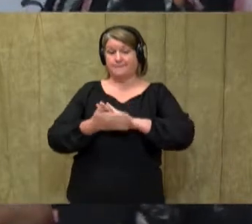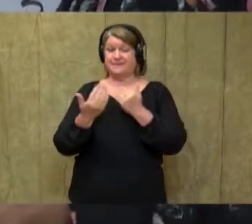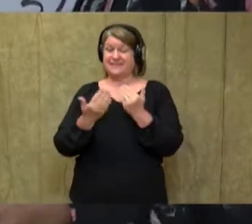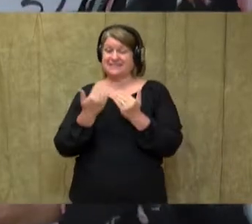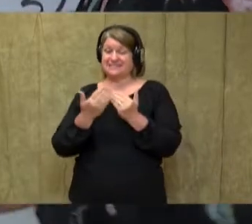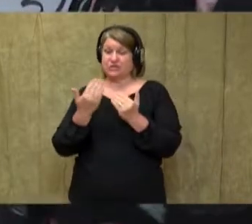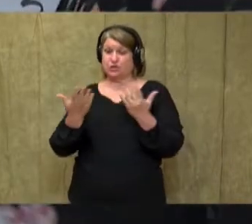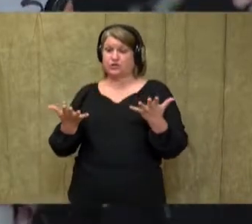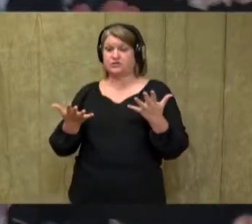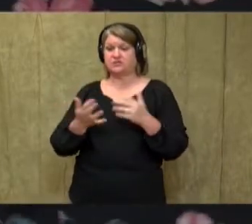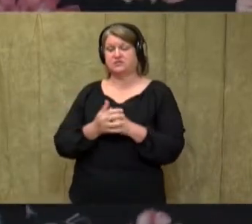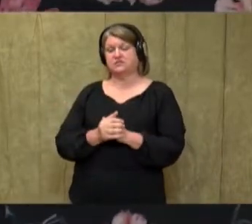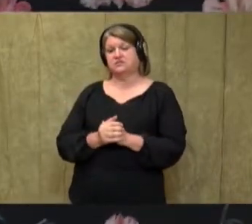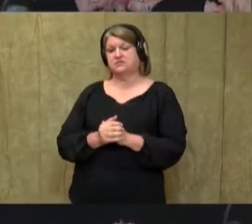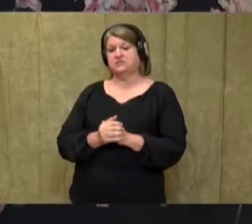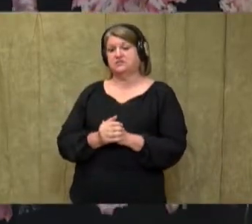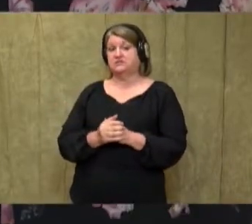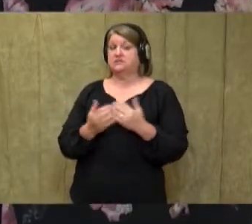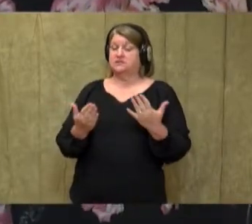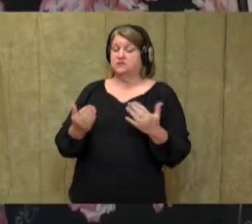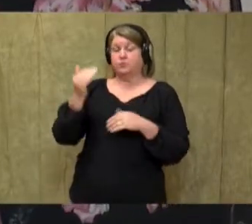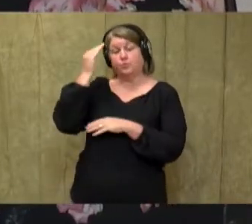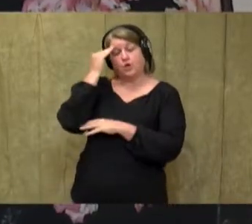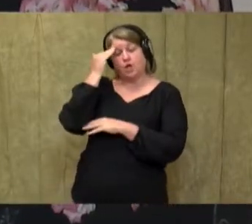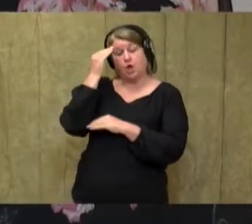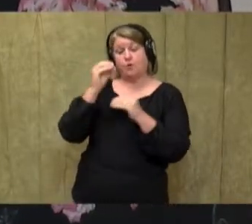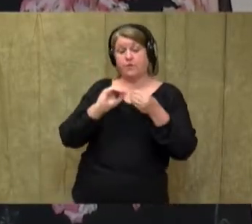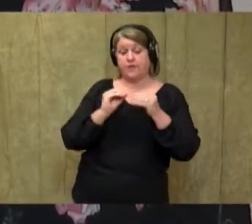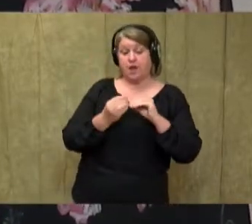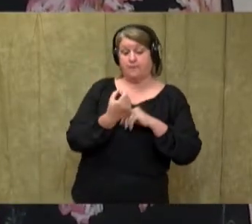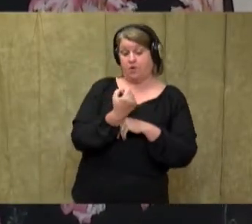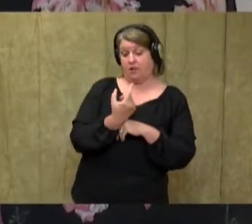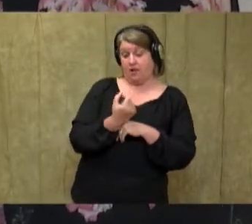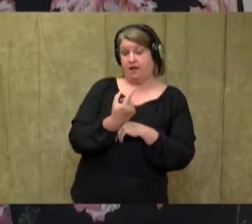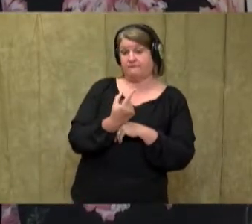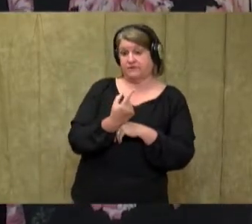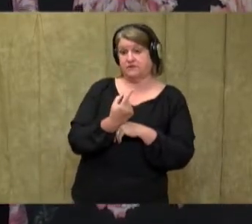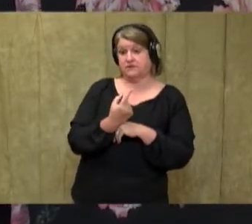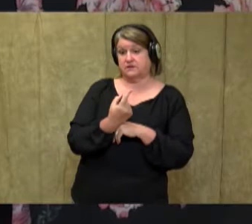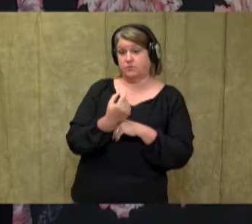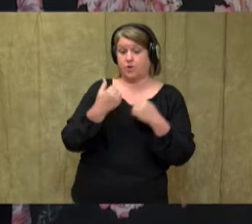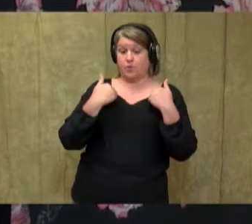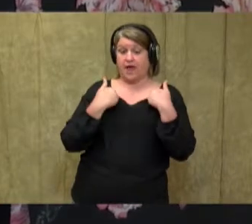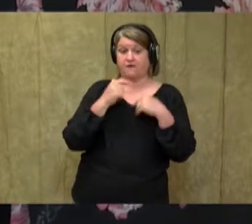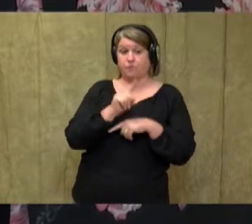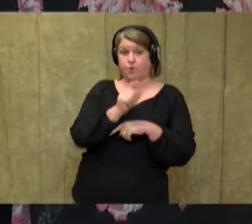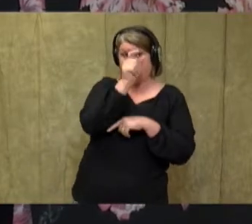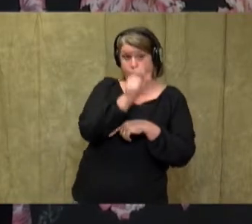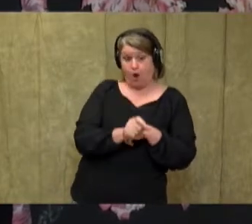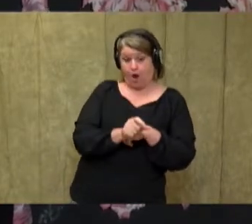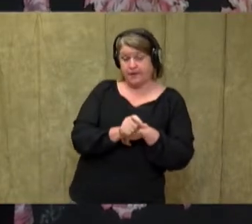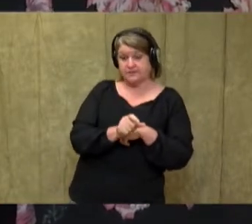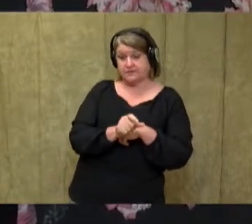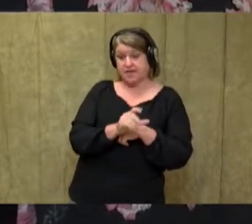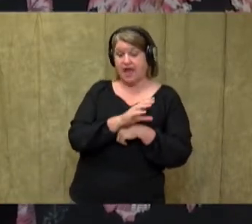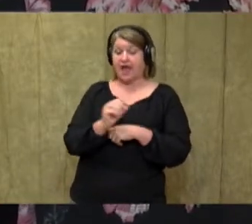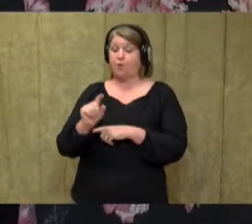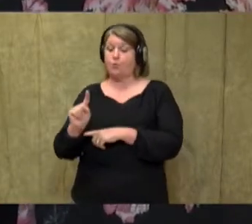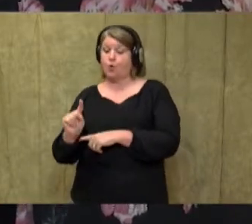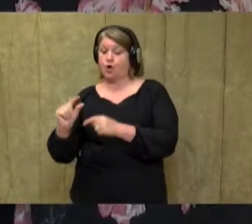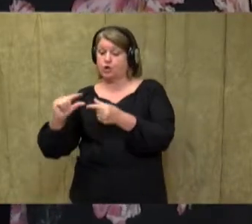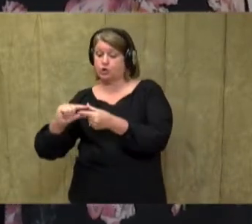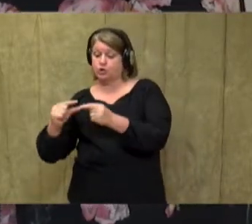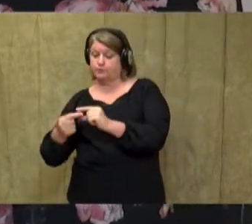easier? Well, we know with the number 11, we would have one rod and one